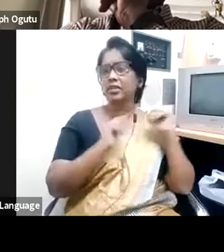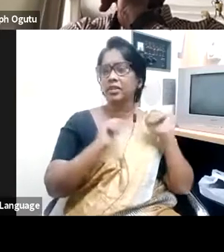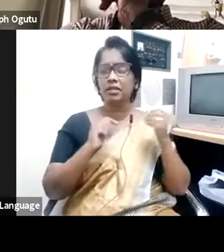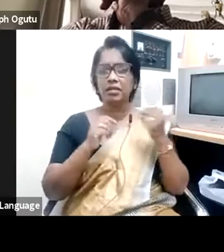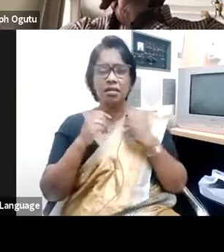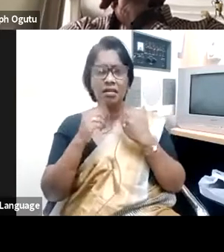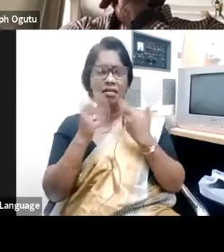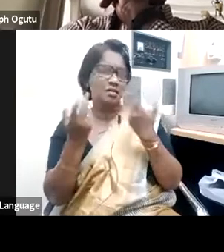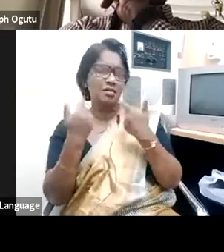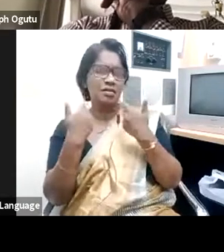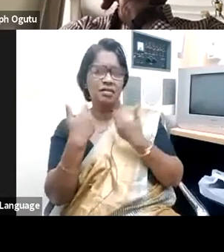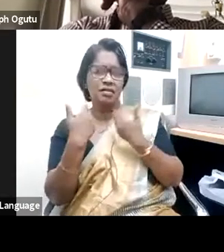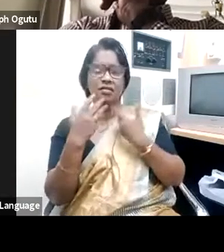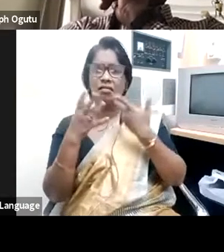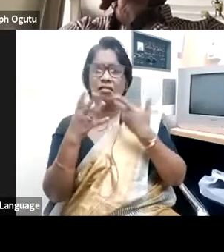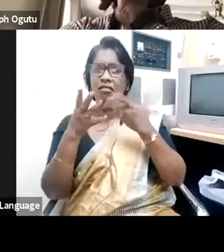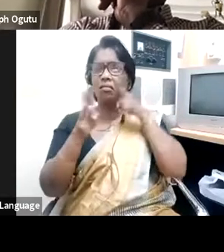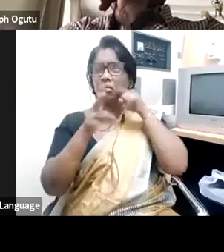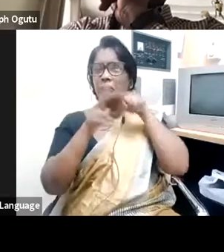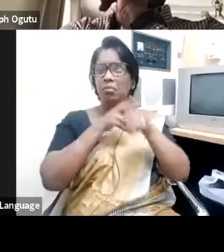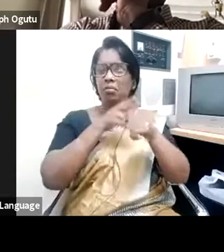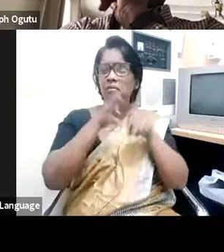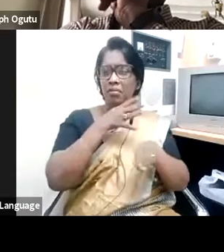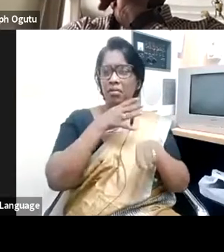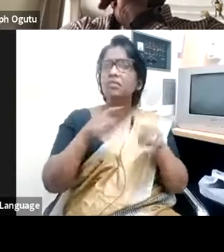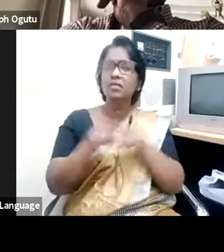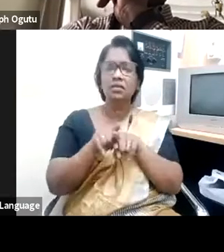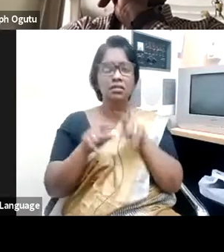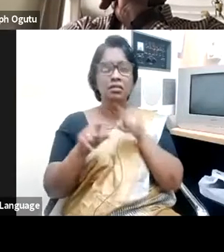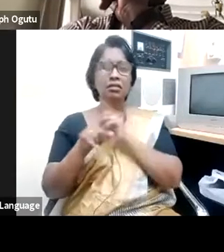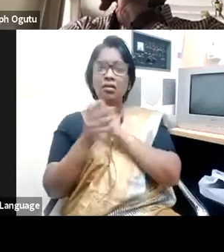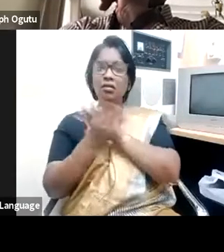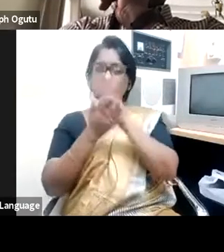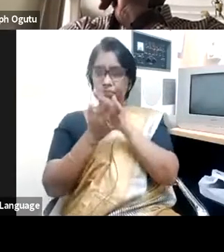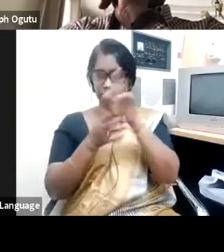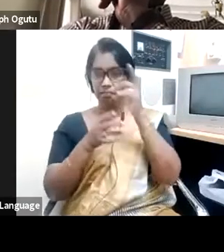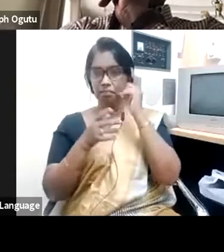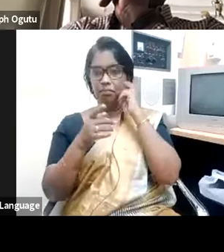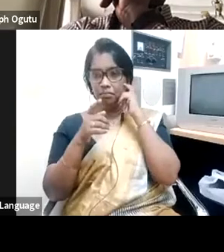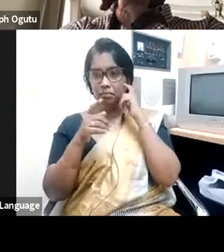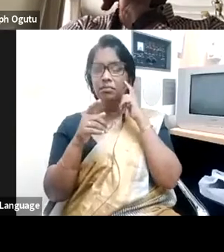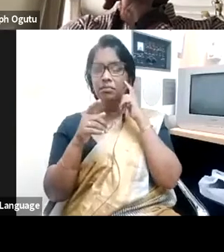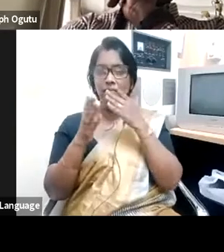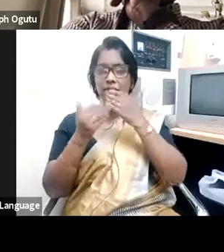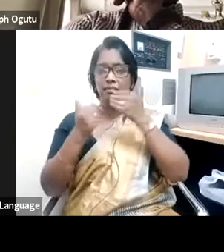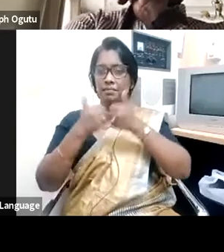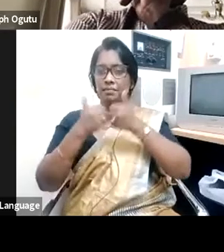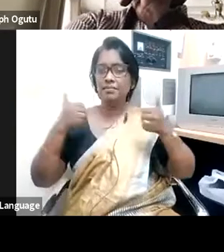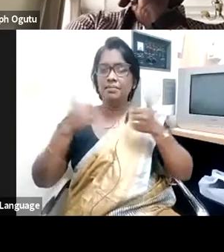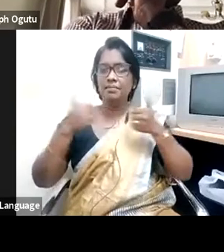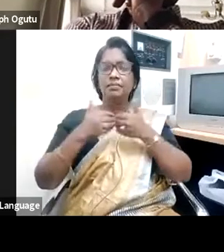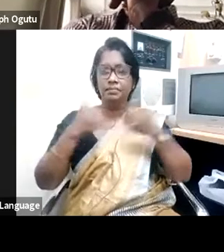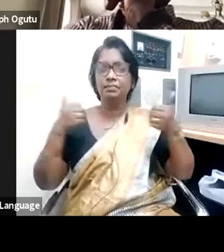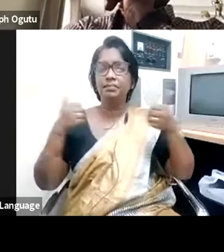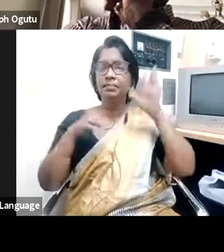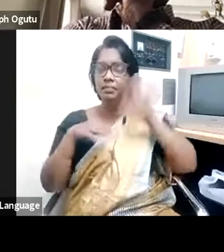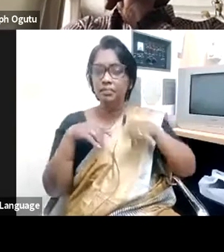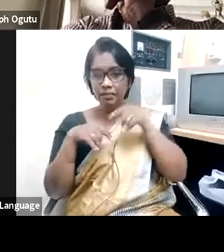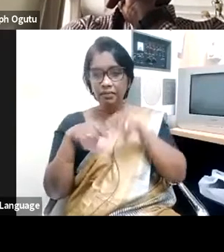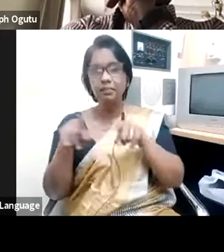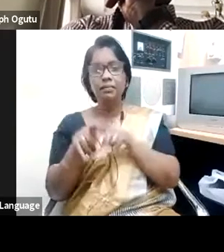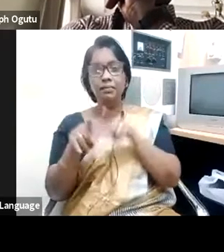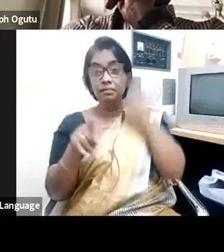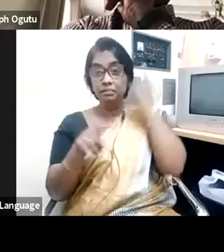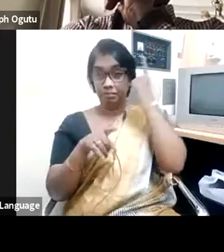mostly, as we all know as well, the gaps are really around knowledge, technical